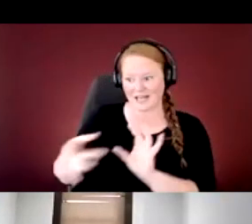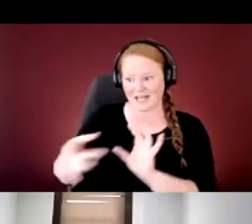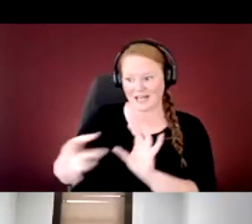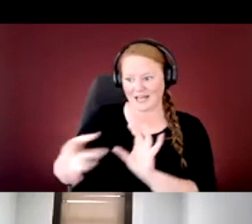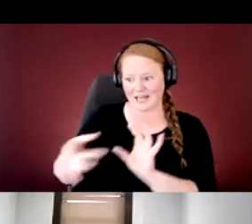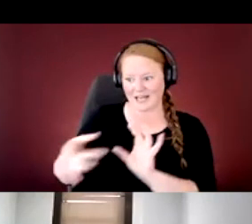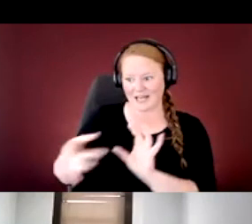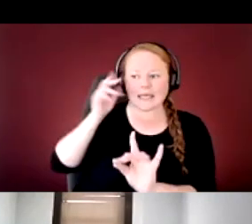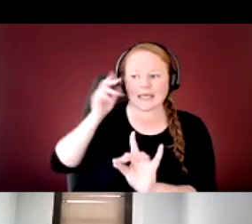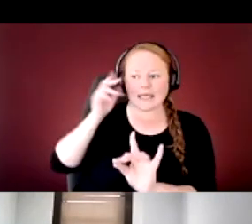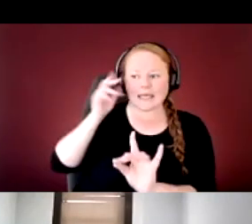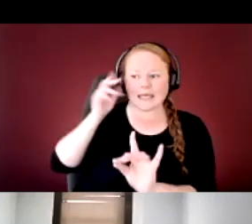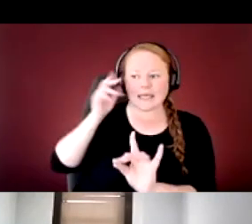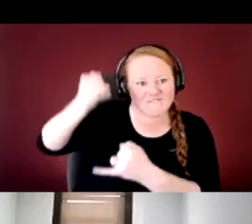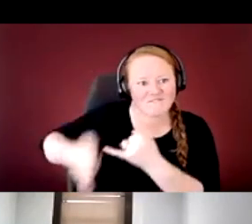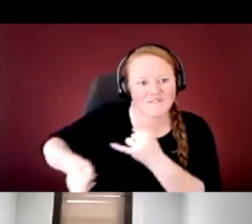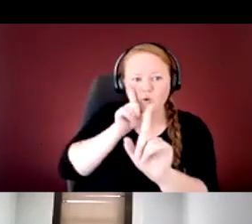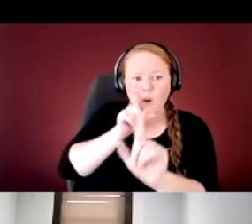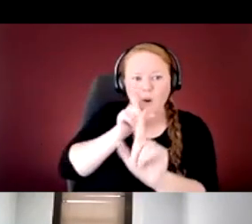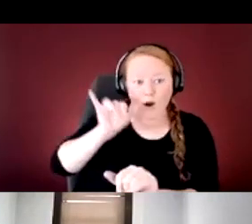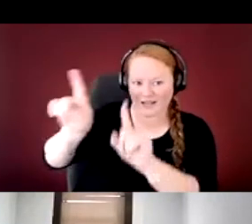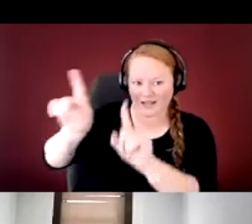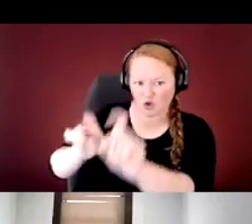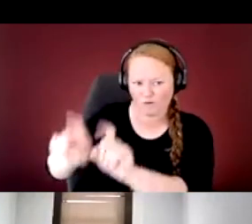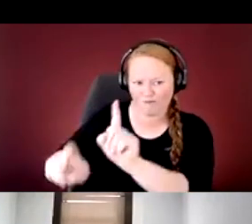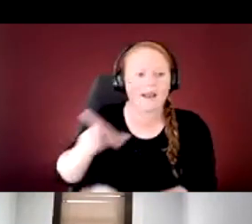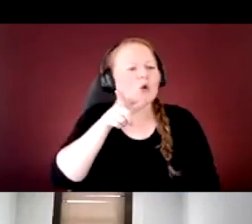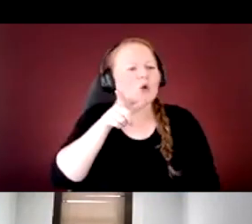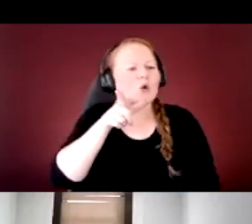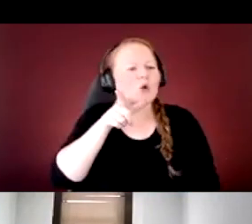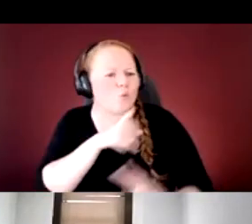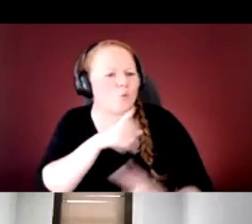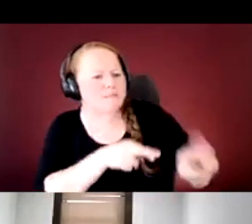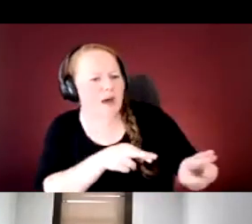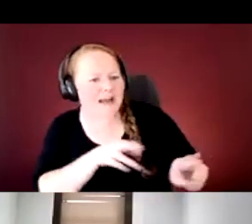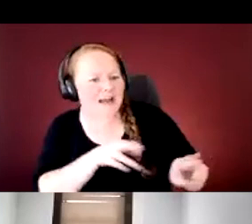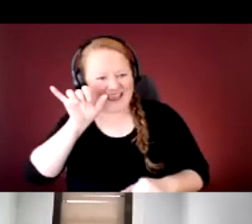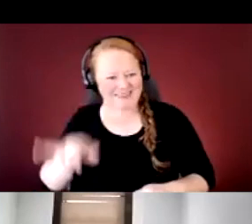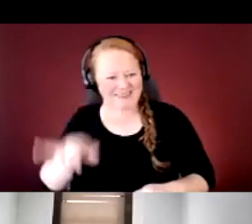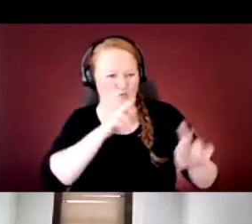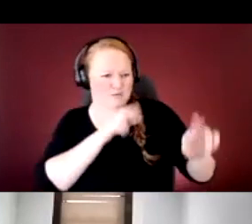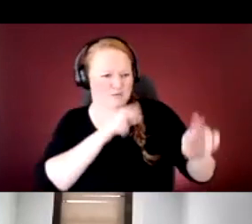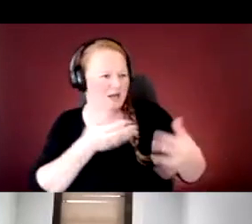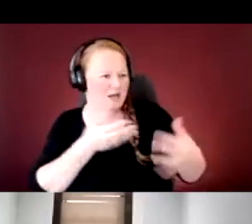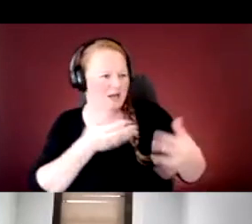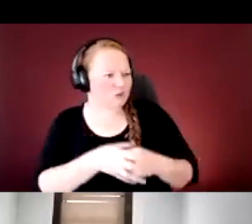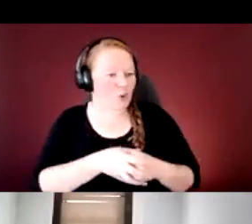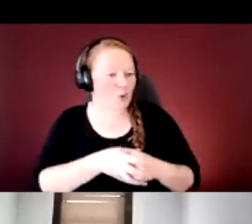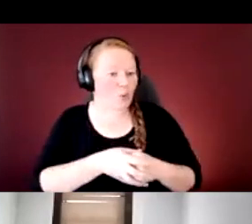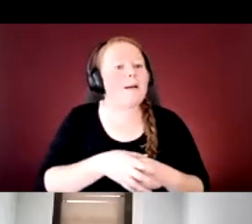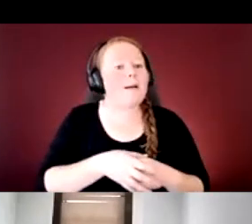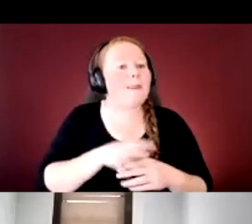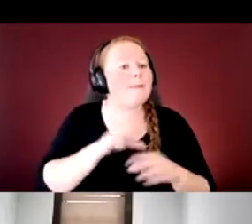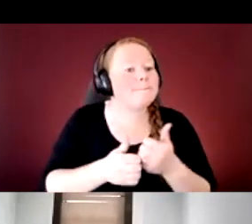report on that survey and exactly who responded and what those responses were. In order to get the most accurate picture of